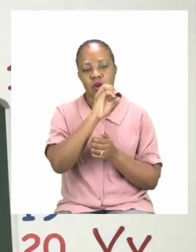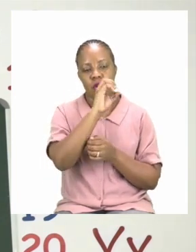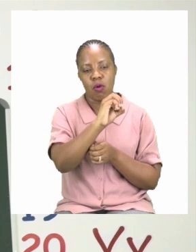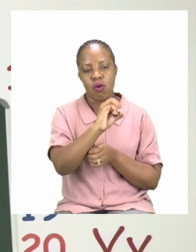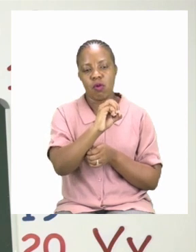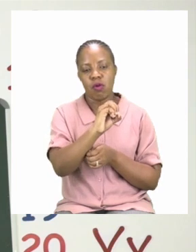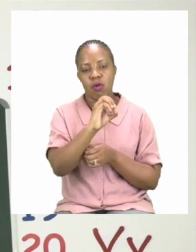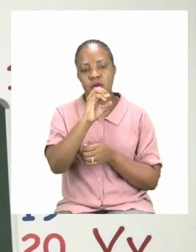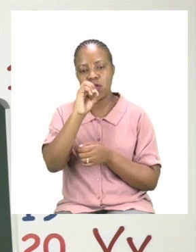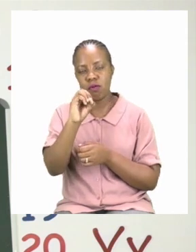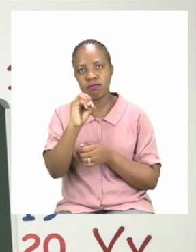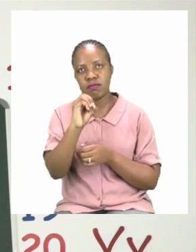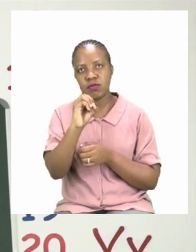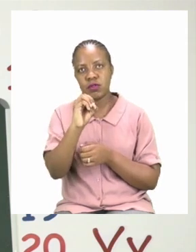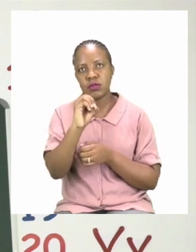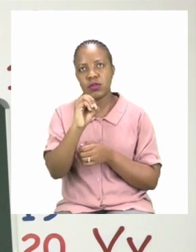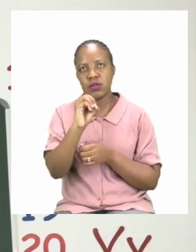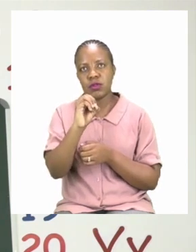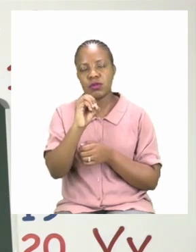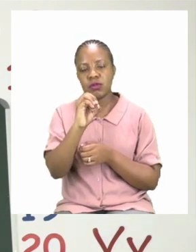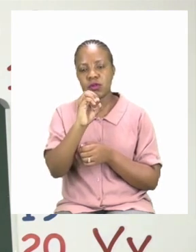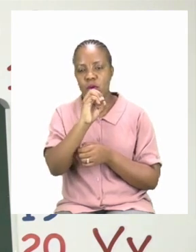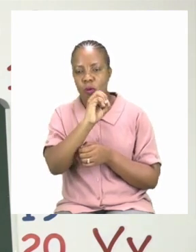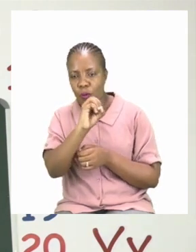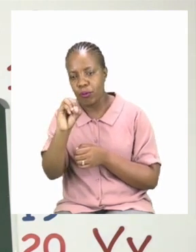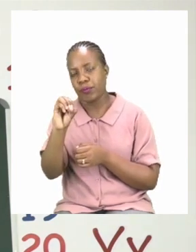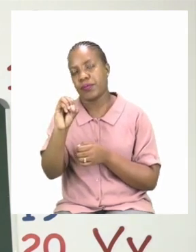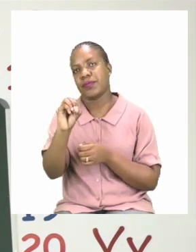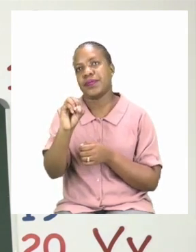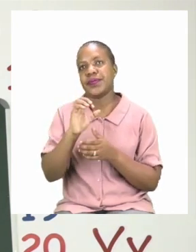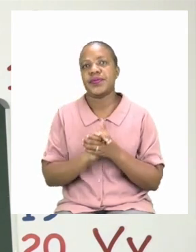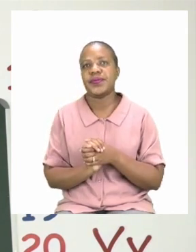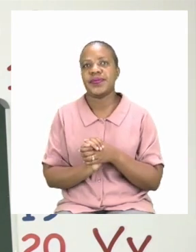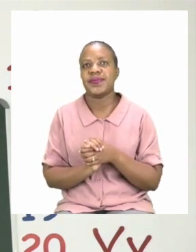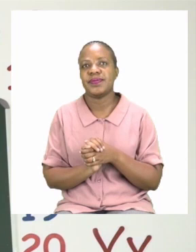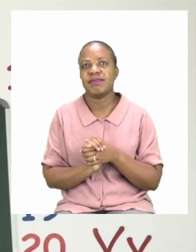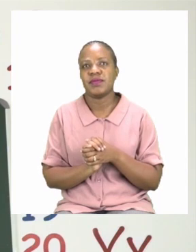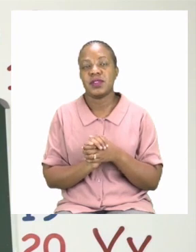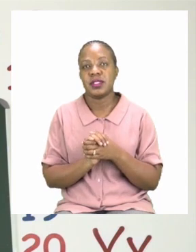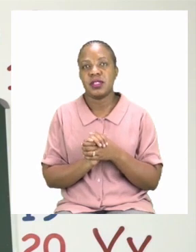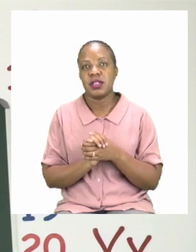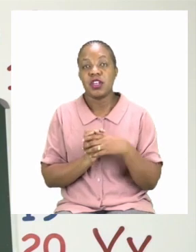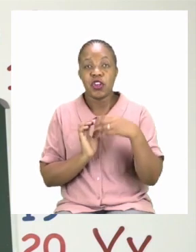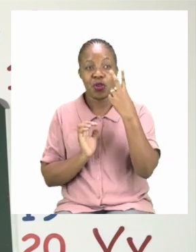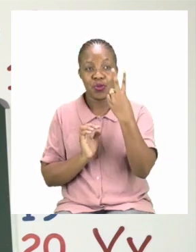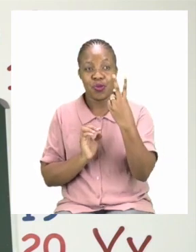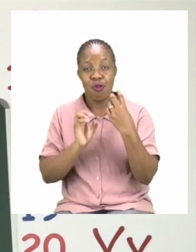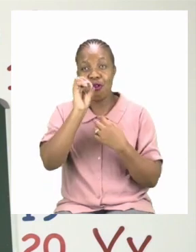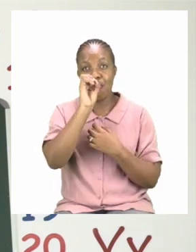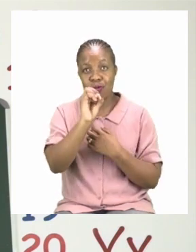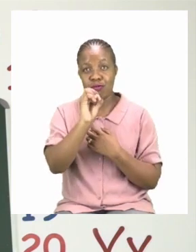oh, it makes oo. So when the two oh and